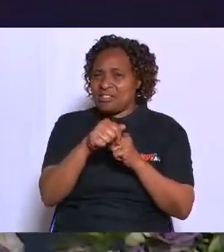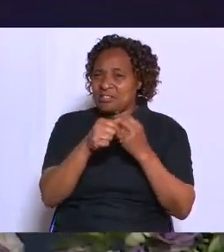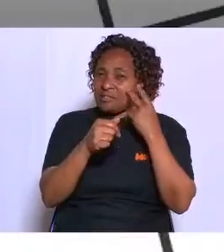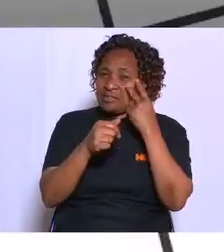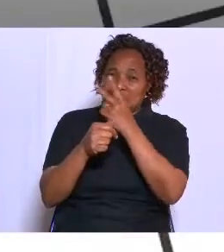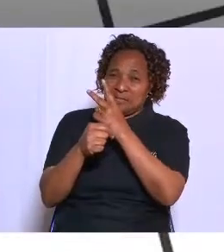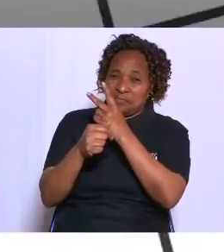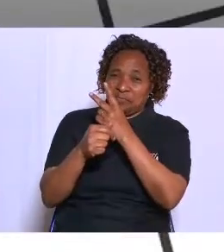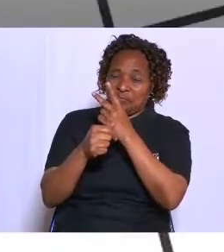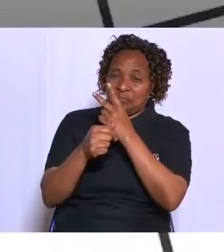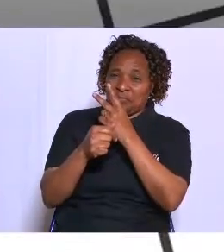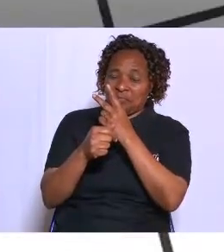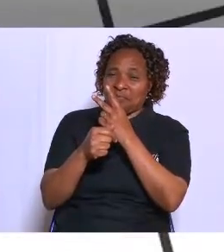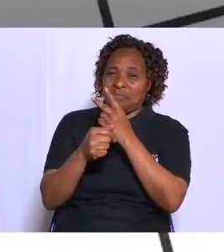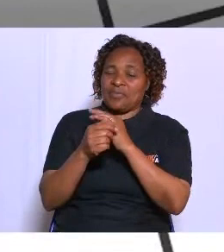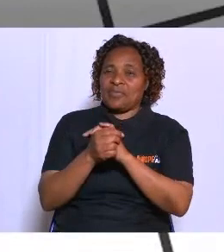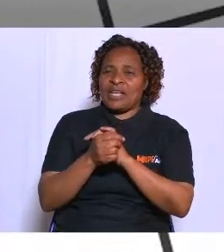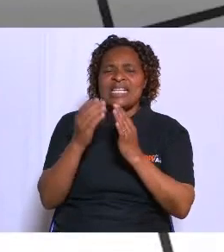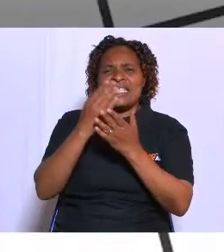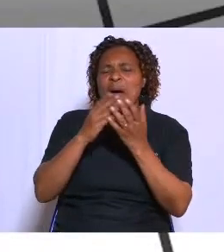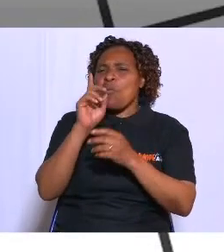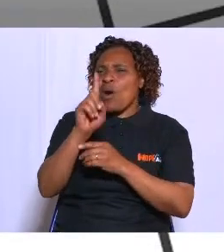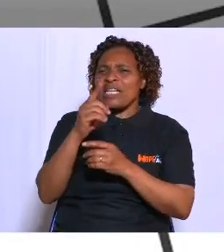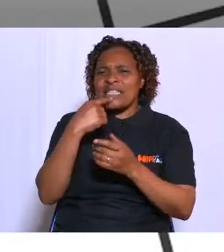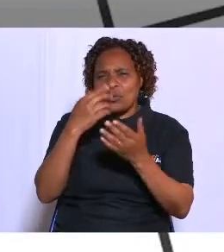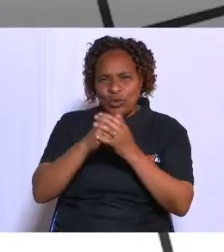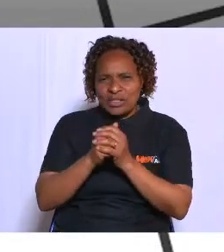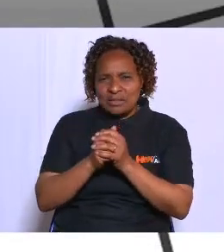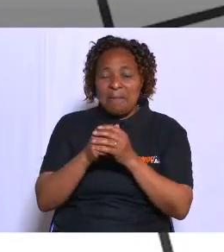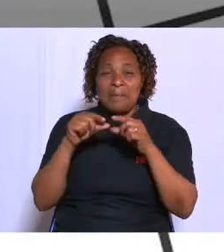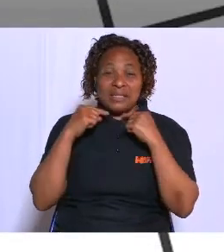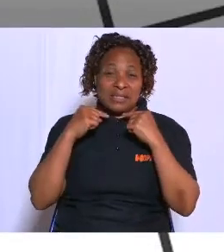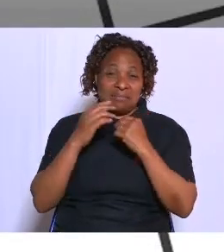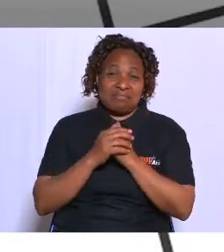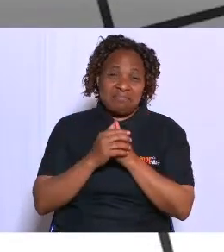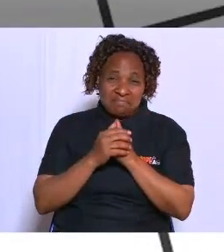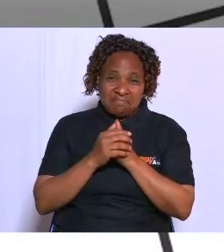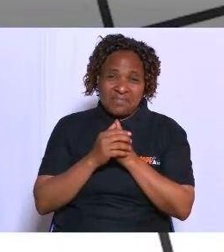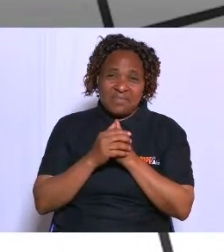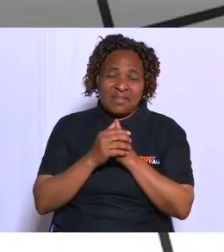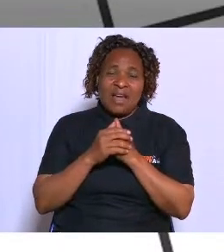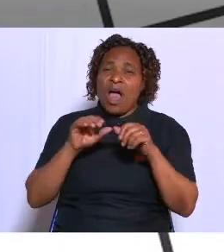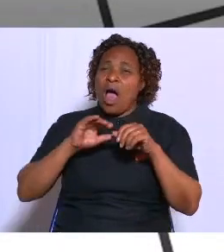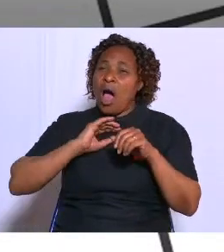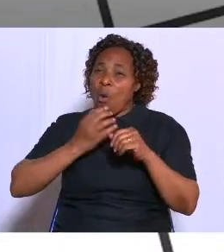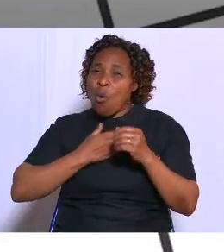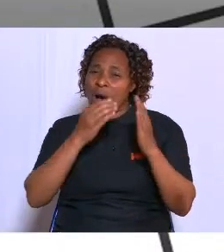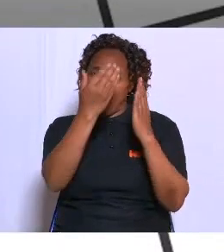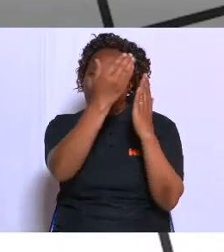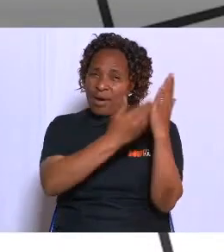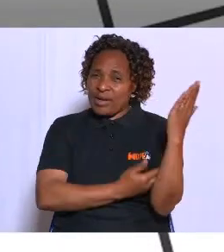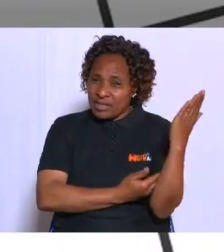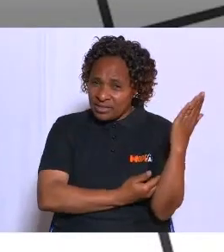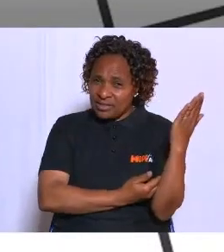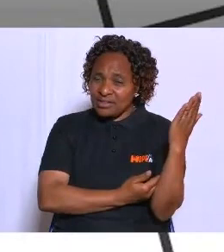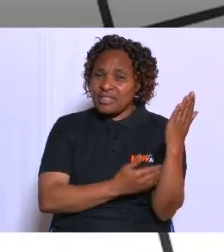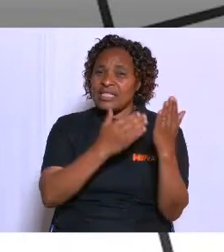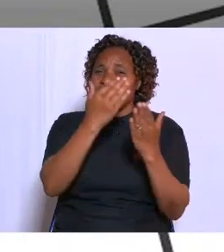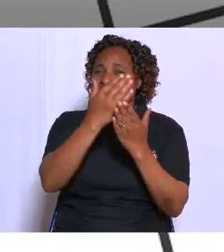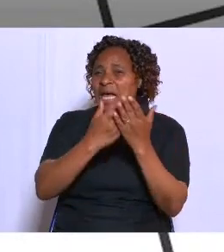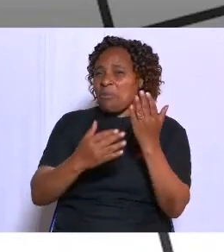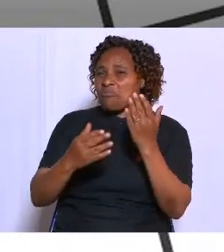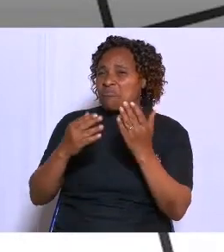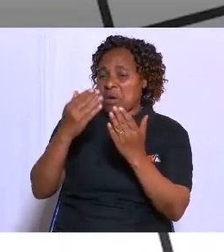screen for a while somebody says Pastor Mark but on our calendars on some calendars